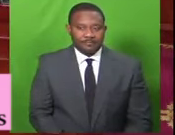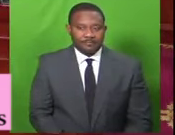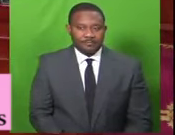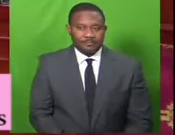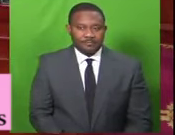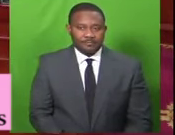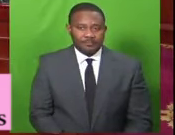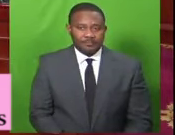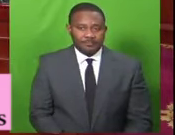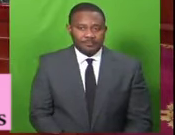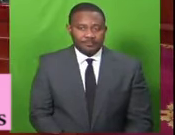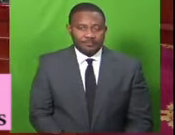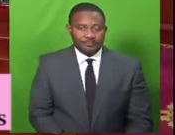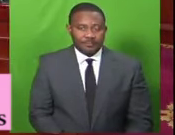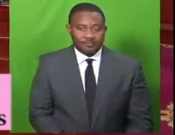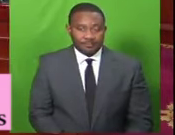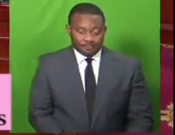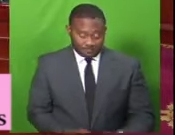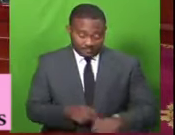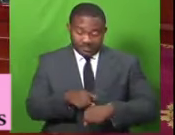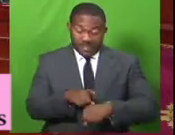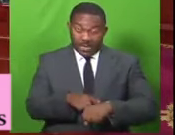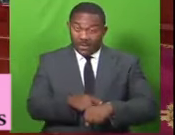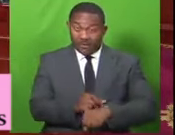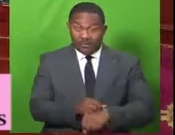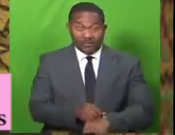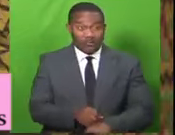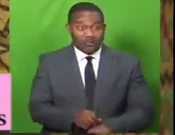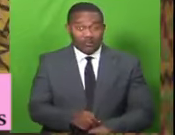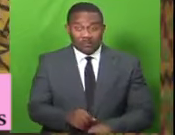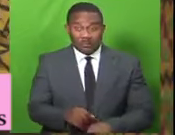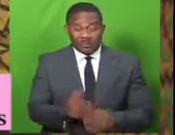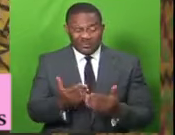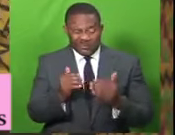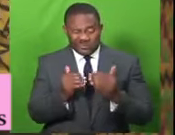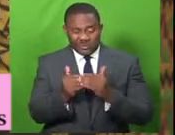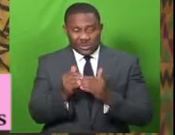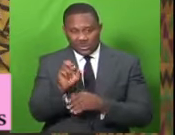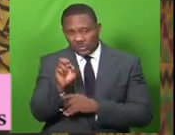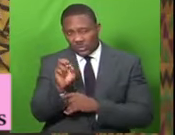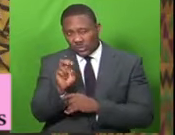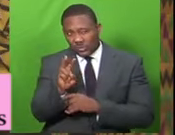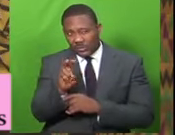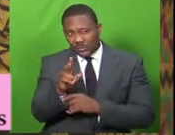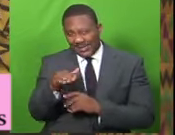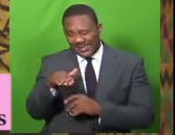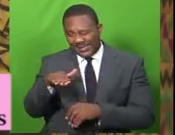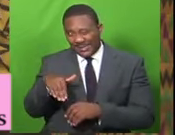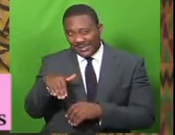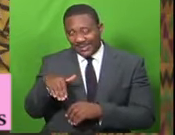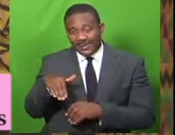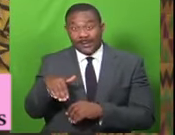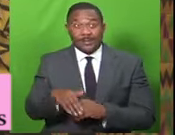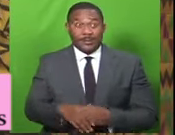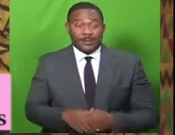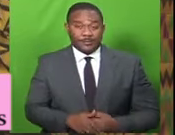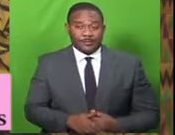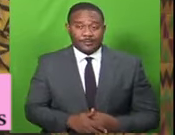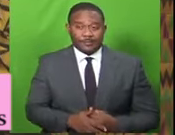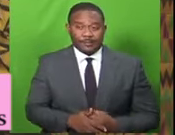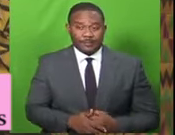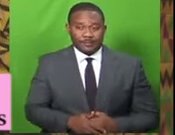is 12 noon, not yet 2 o'clock, and preparatory